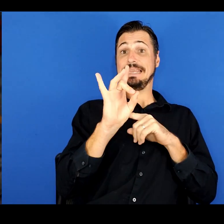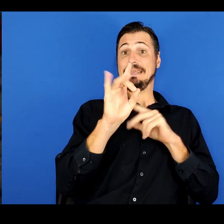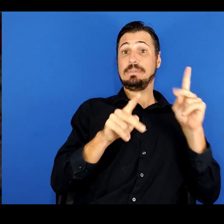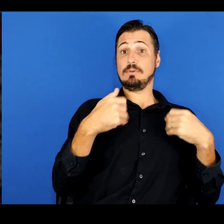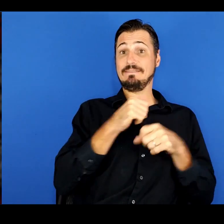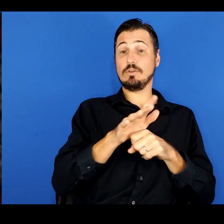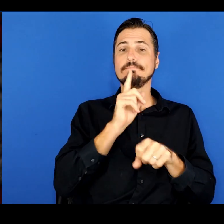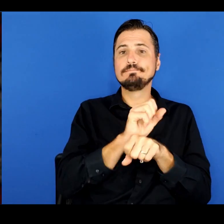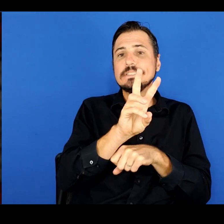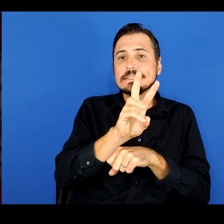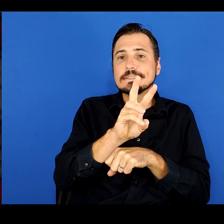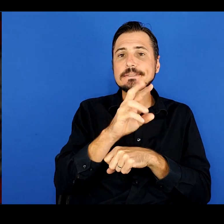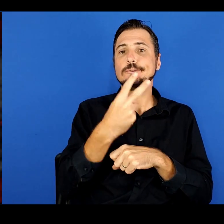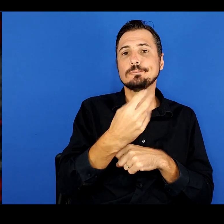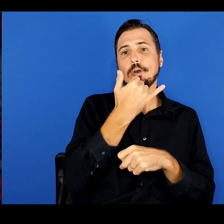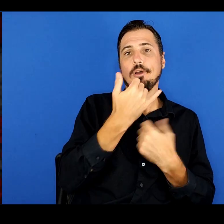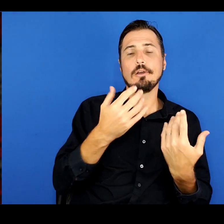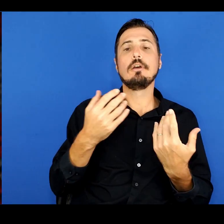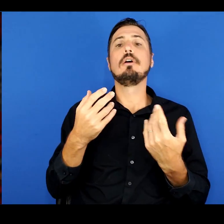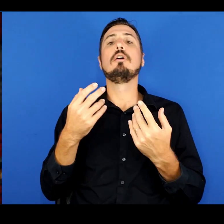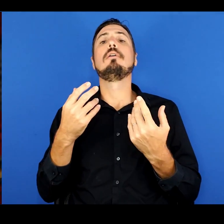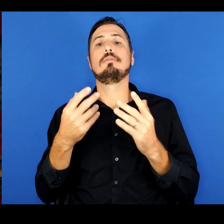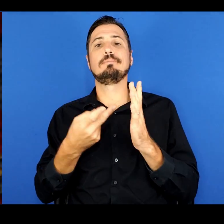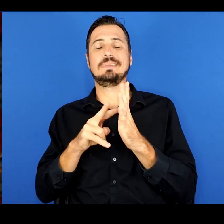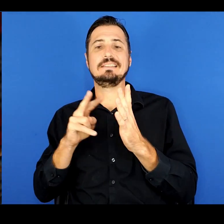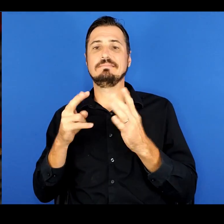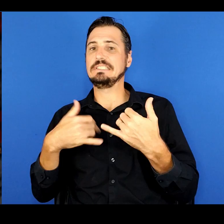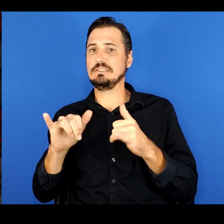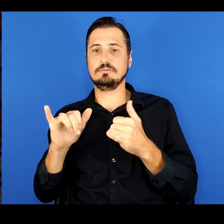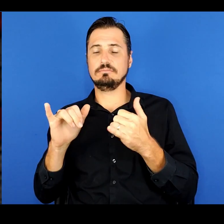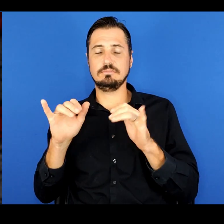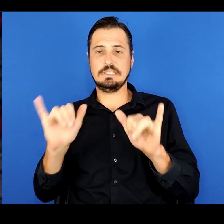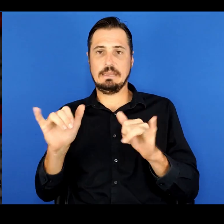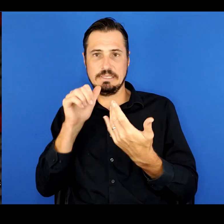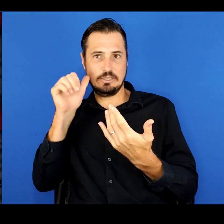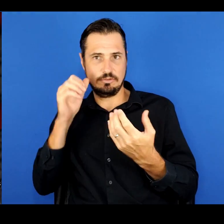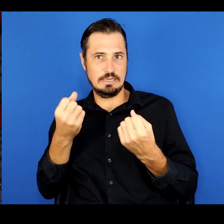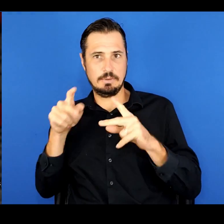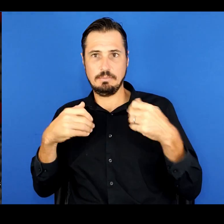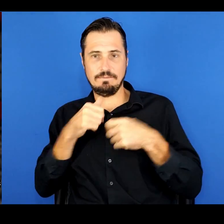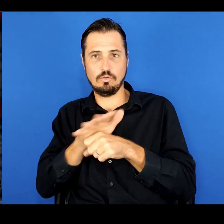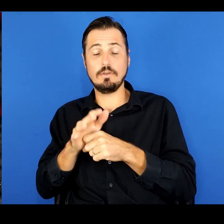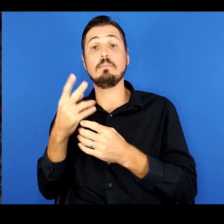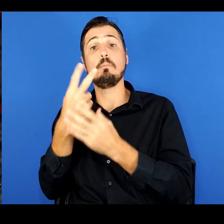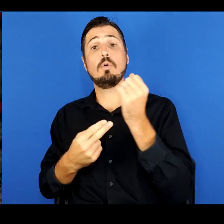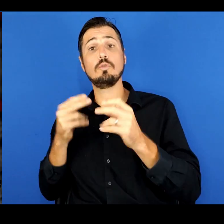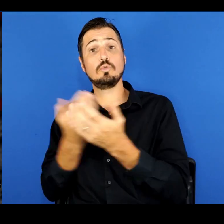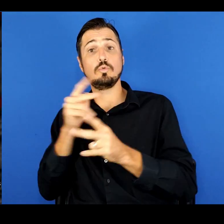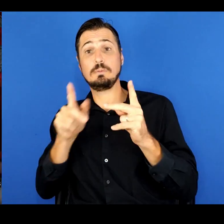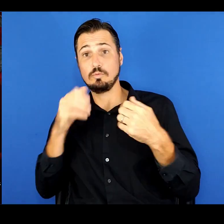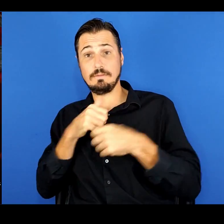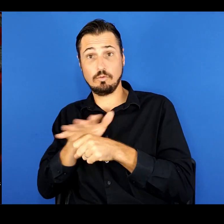been recategorized as false positives, so our total case count is unchanged. Both new cases are